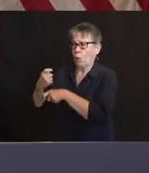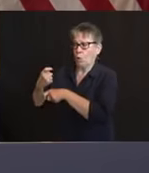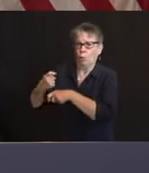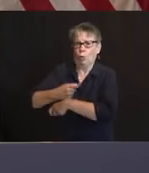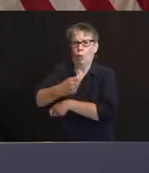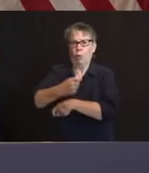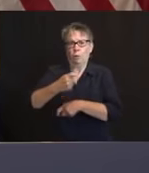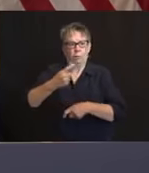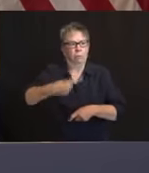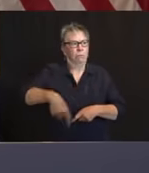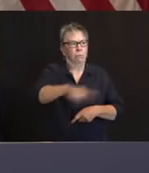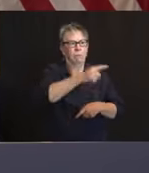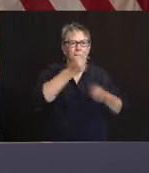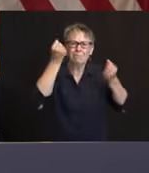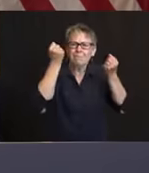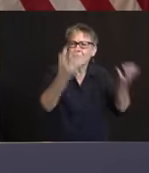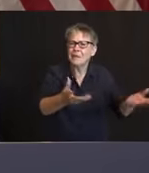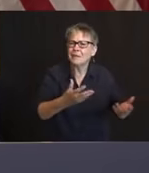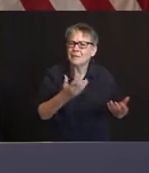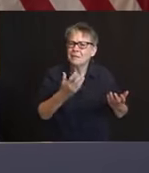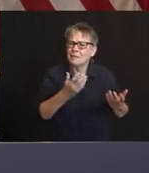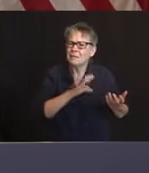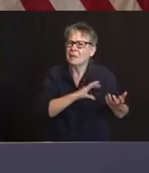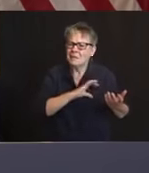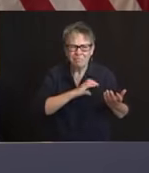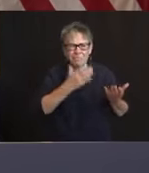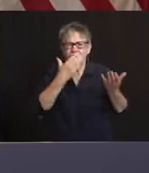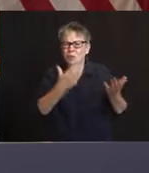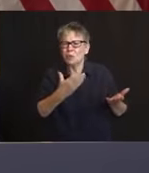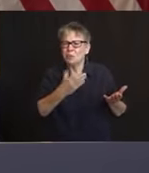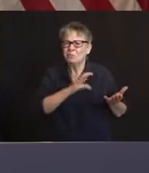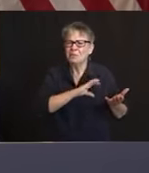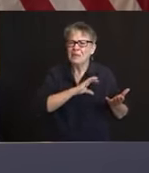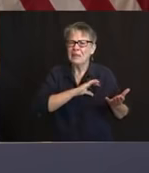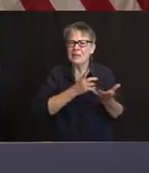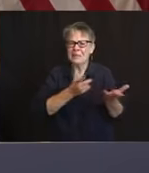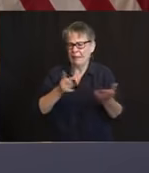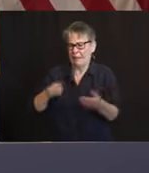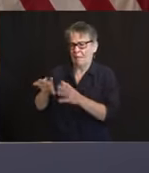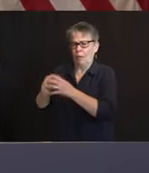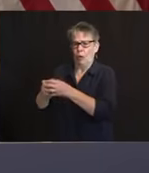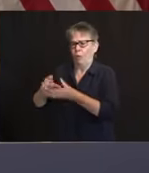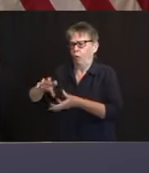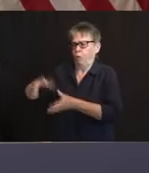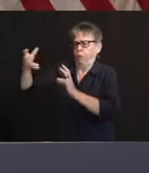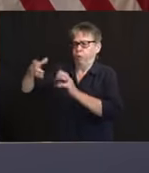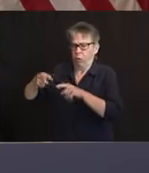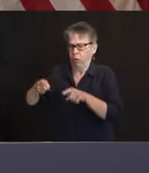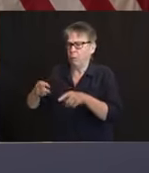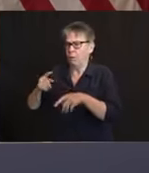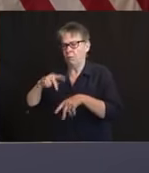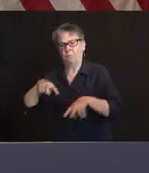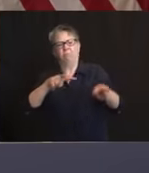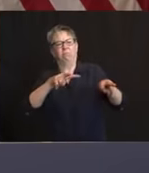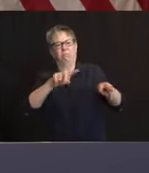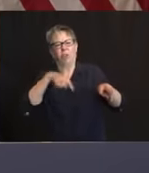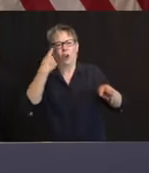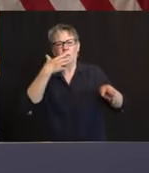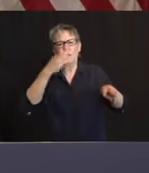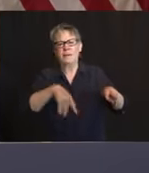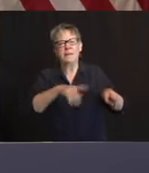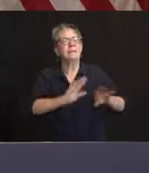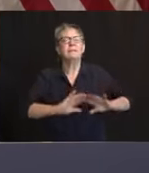be included. And I do also think it's important to note that beyond transparency, there are several members of the